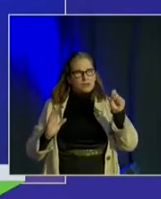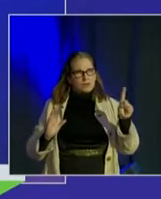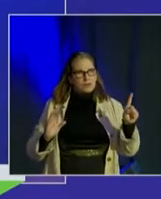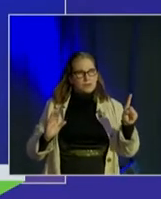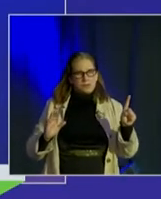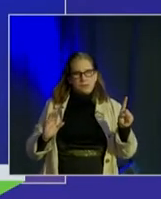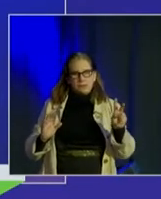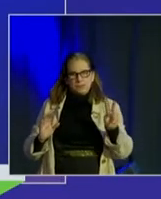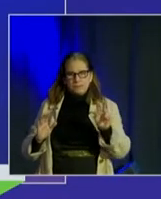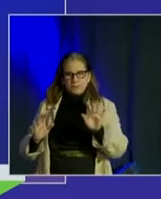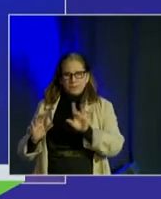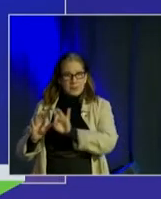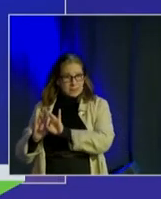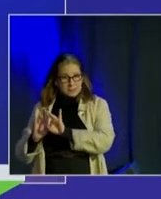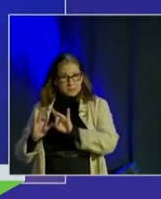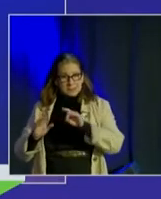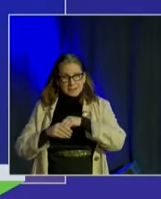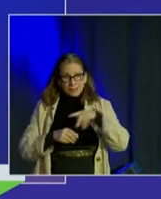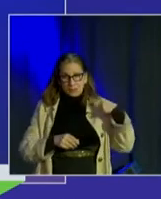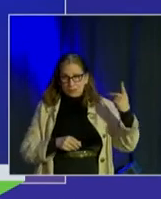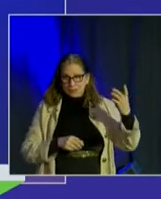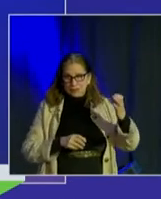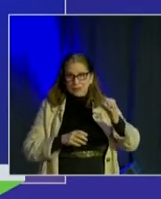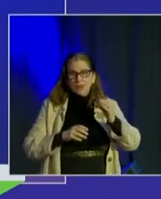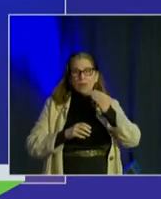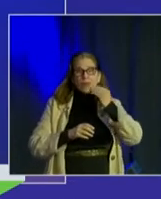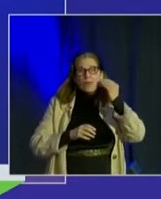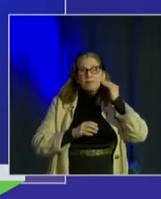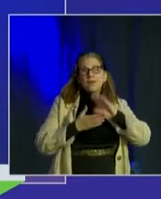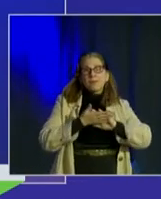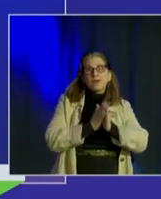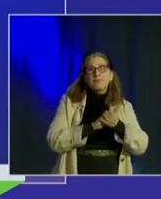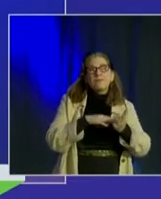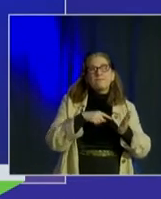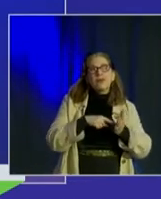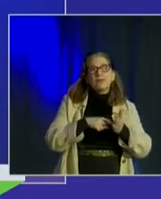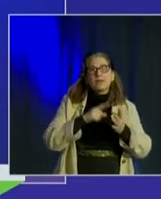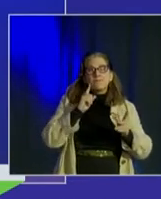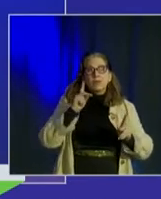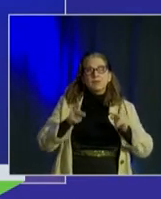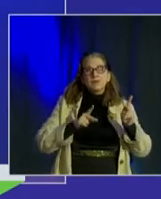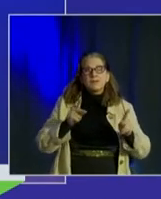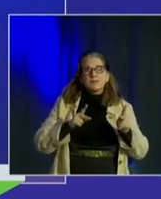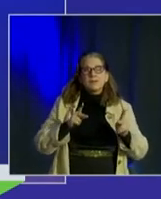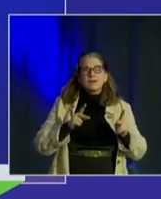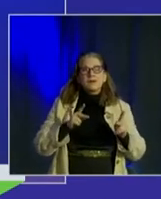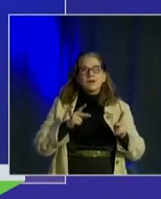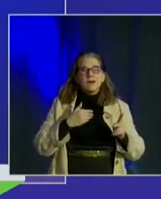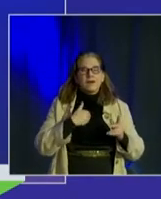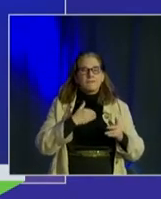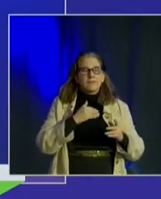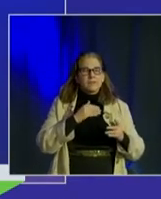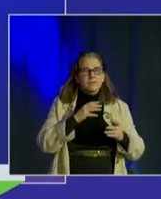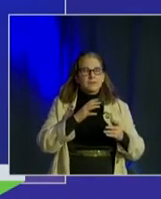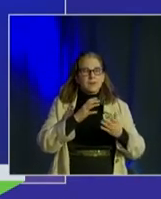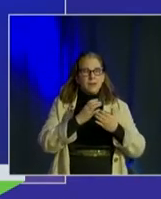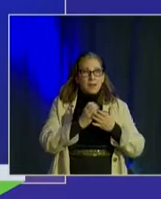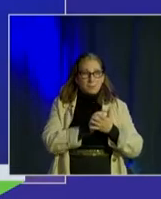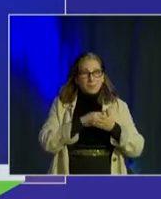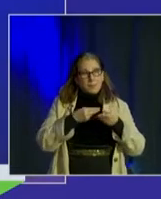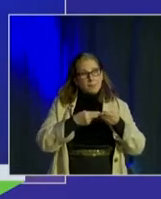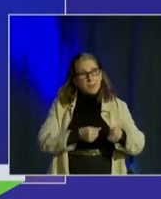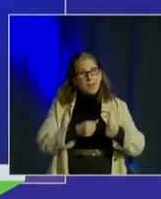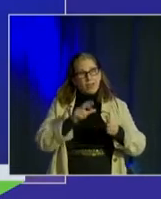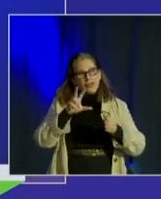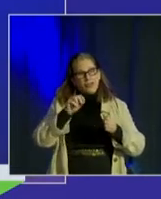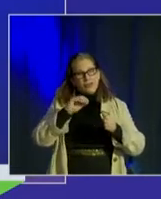make homes affordable for people who have incomes that are 30% or less of the AMI,